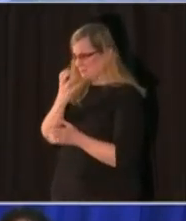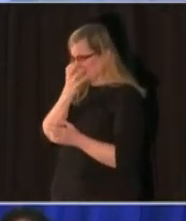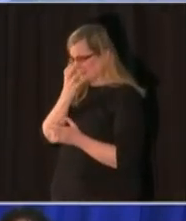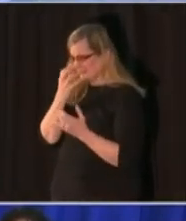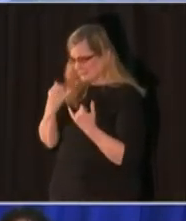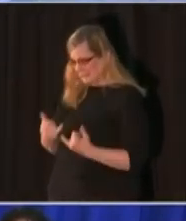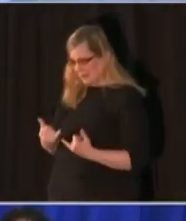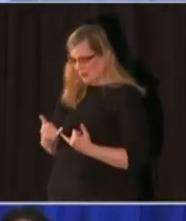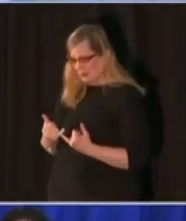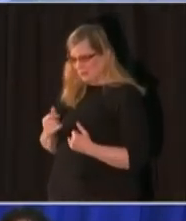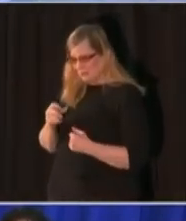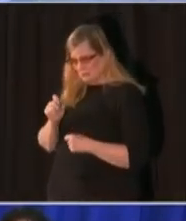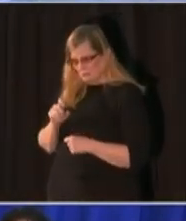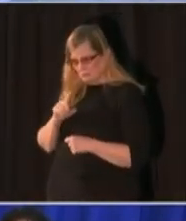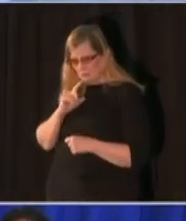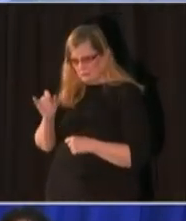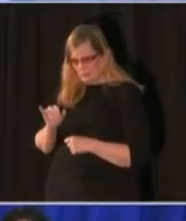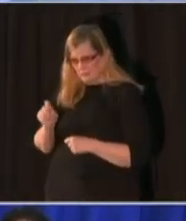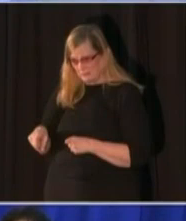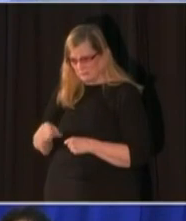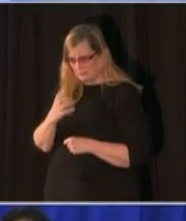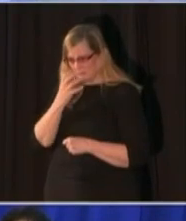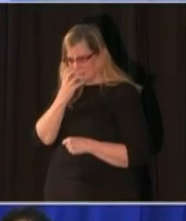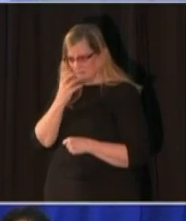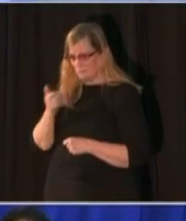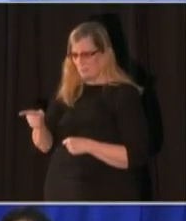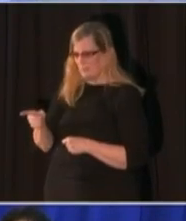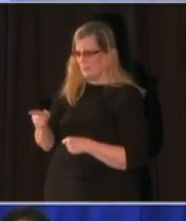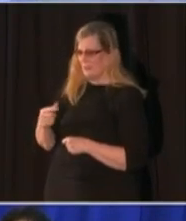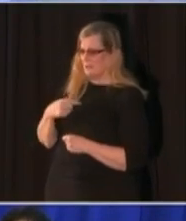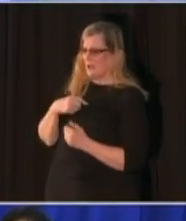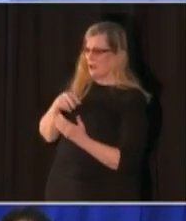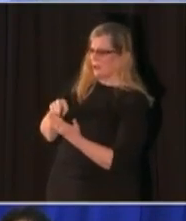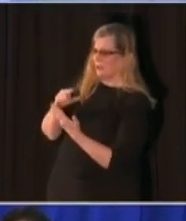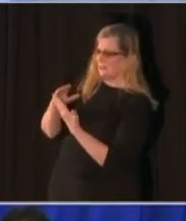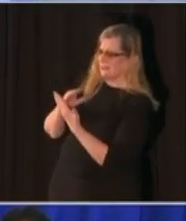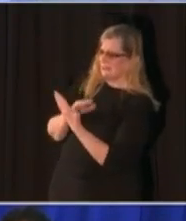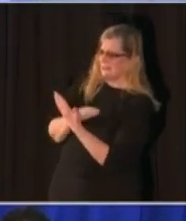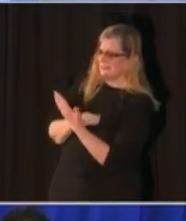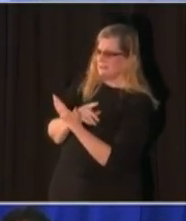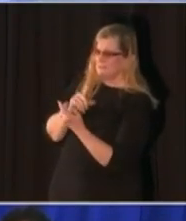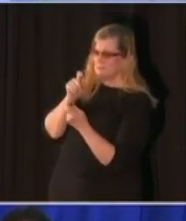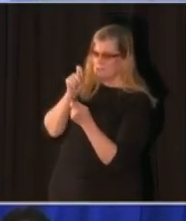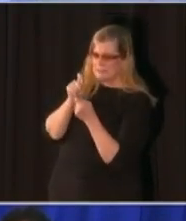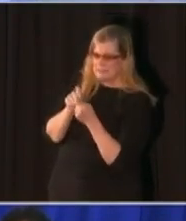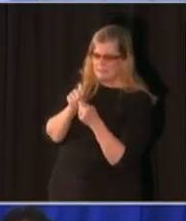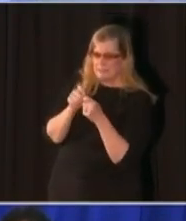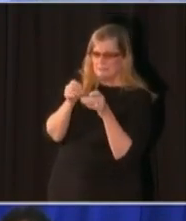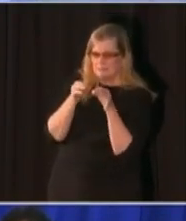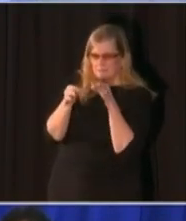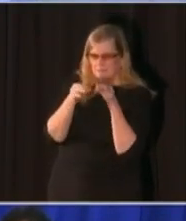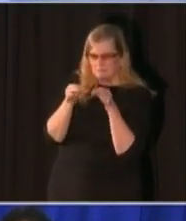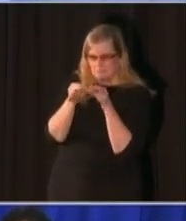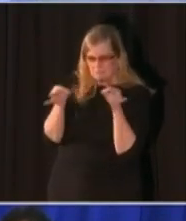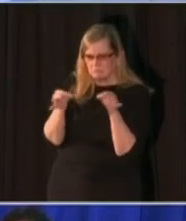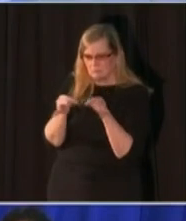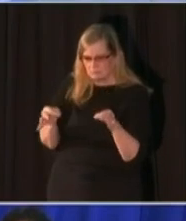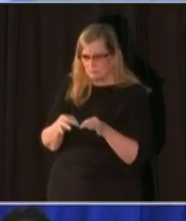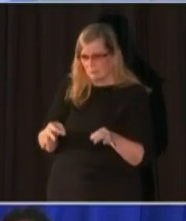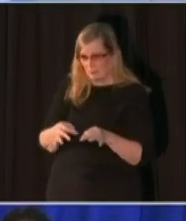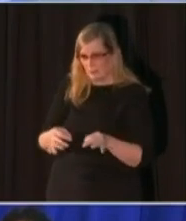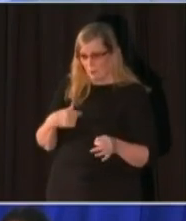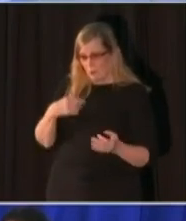The requirements are laid out in the order, Mark, and we know from talking to all of the commercial